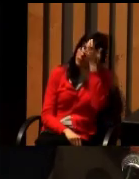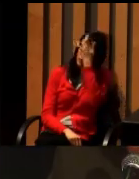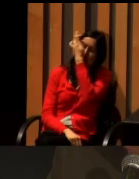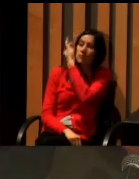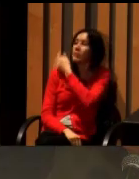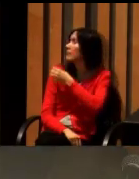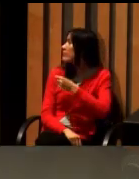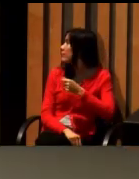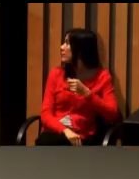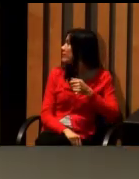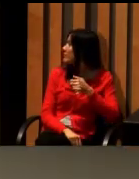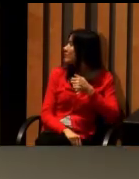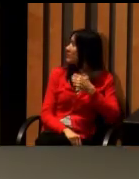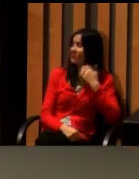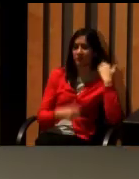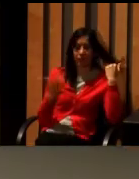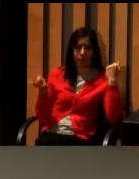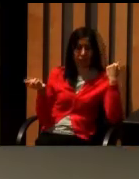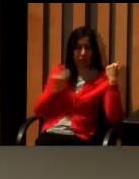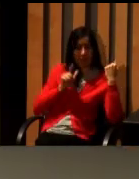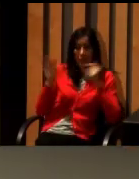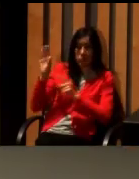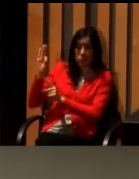Why do I have to follow the preacher?